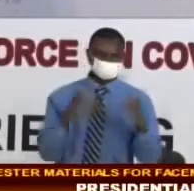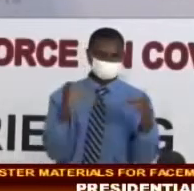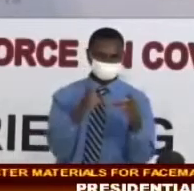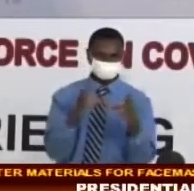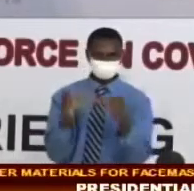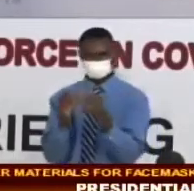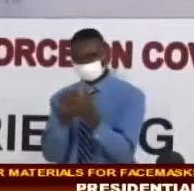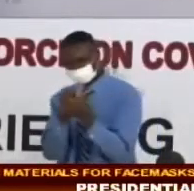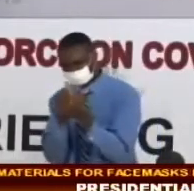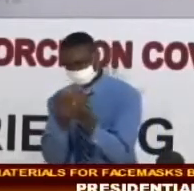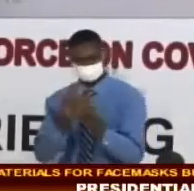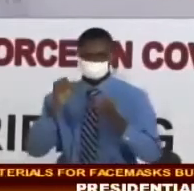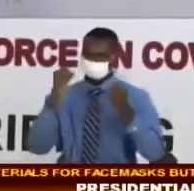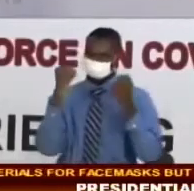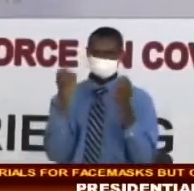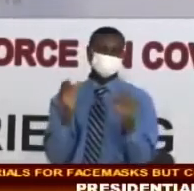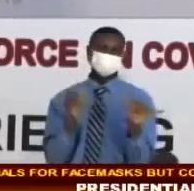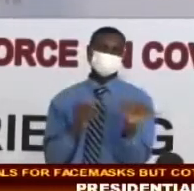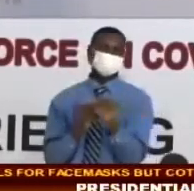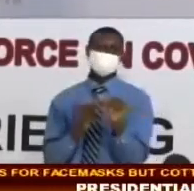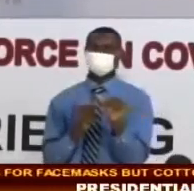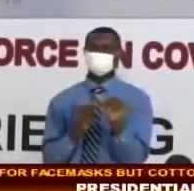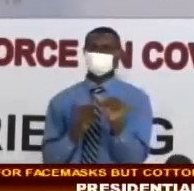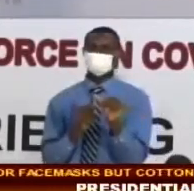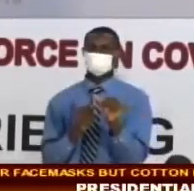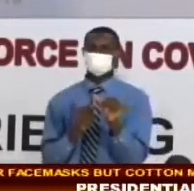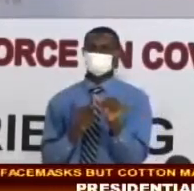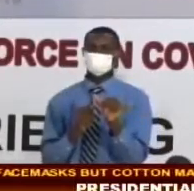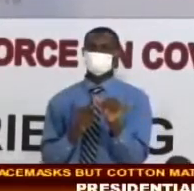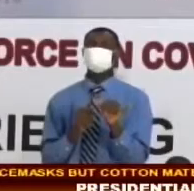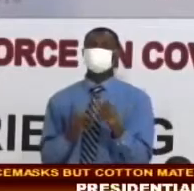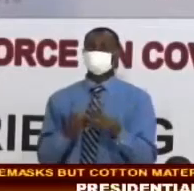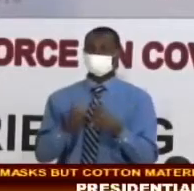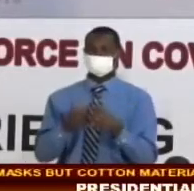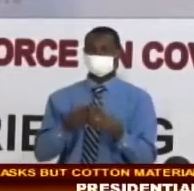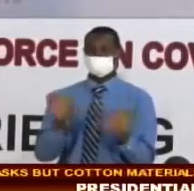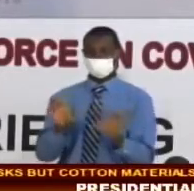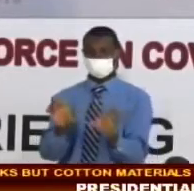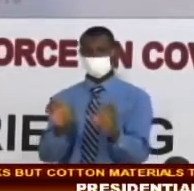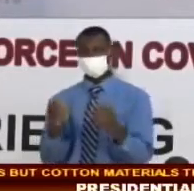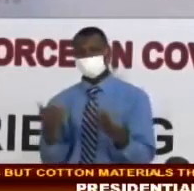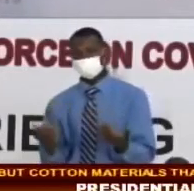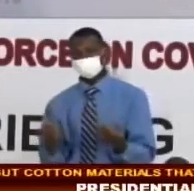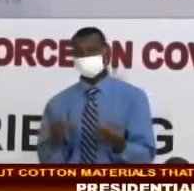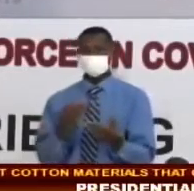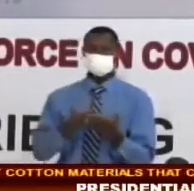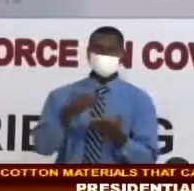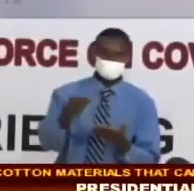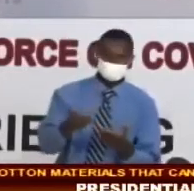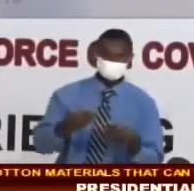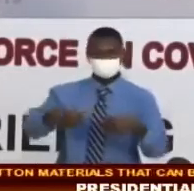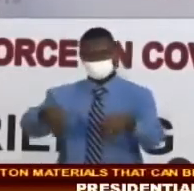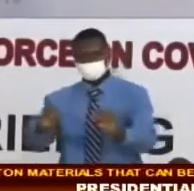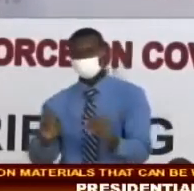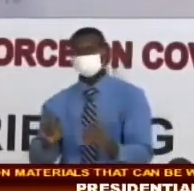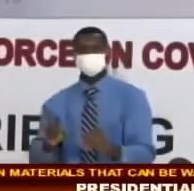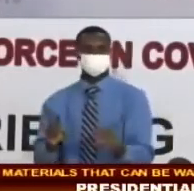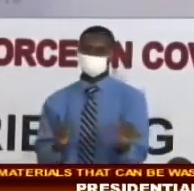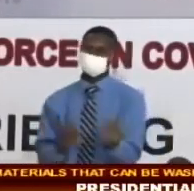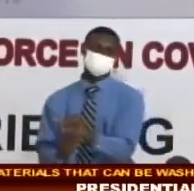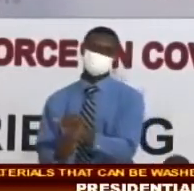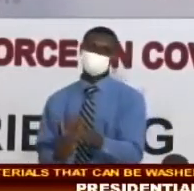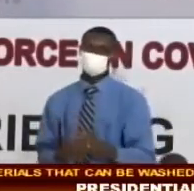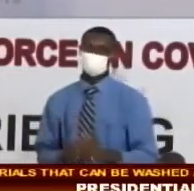of this population, and in terms of activities, commercial and otherwise. So we need